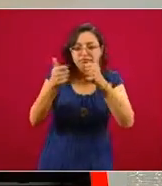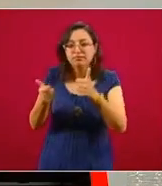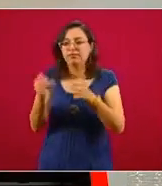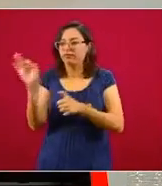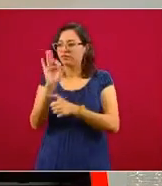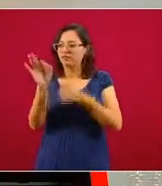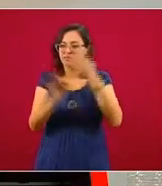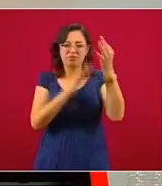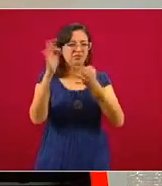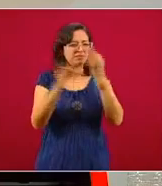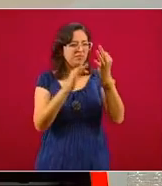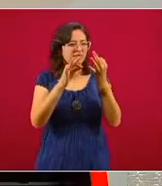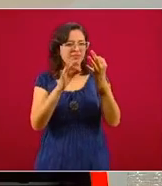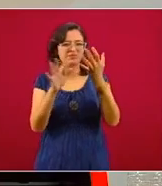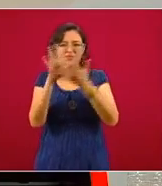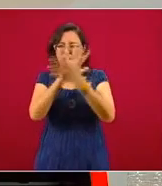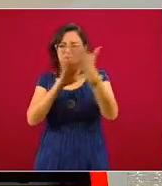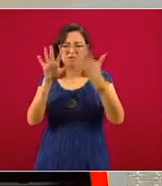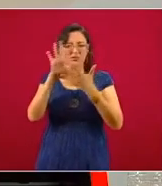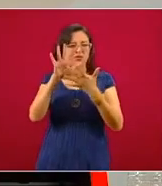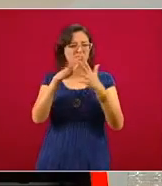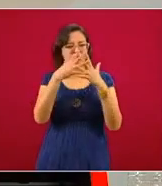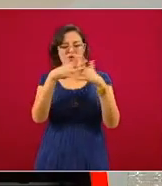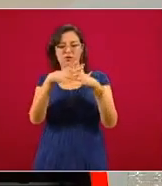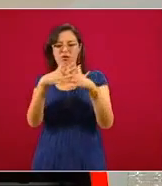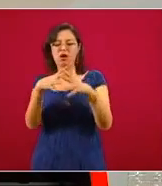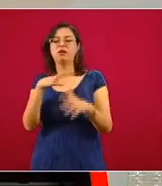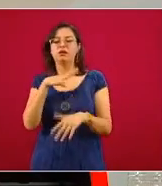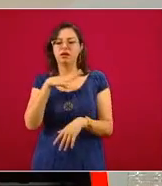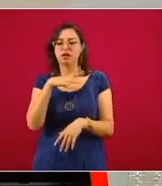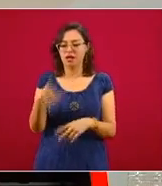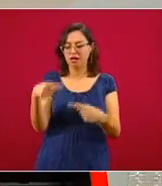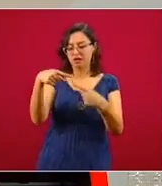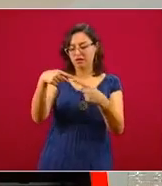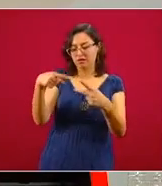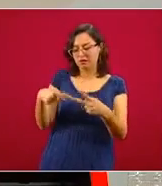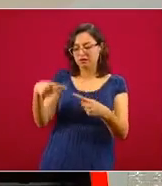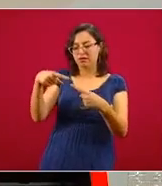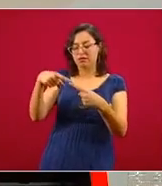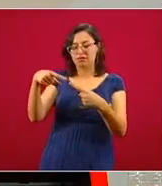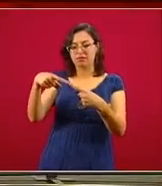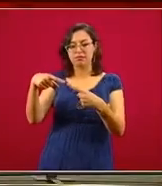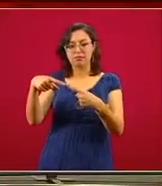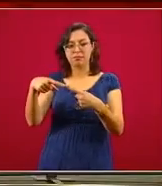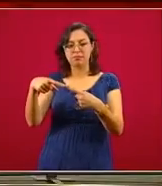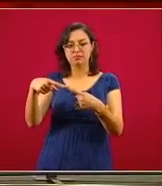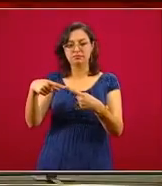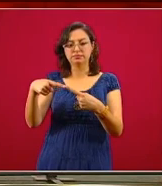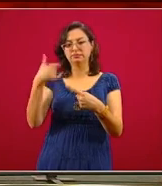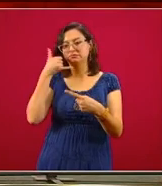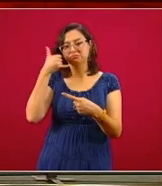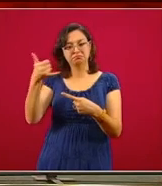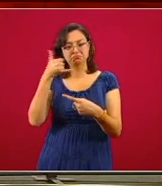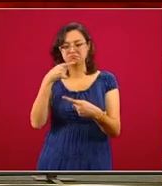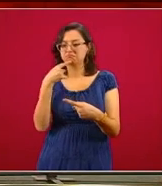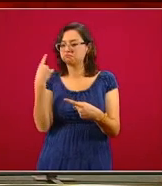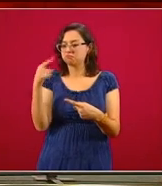be confused with other campaigns. The first piece of information is we have our